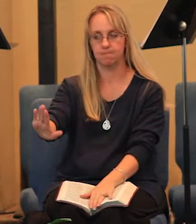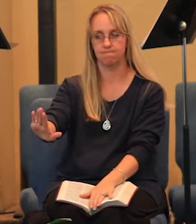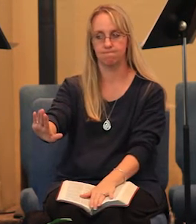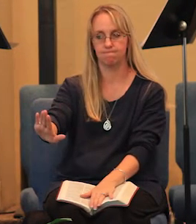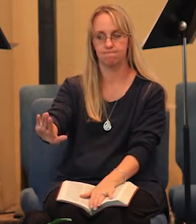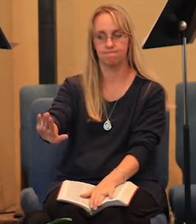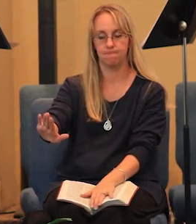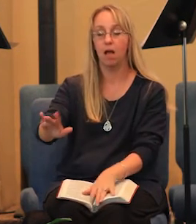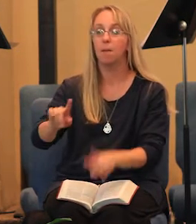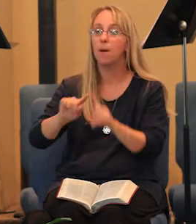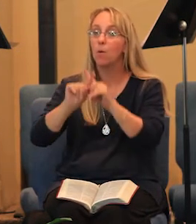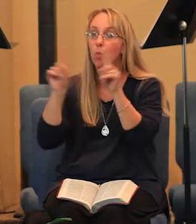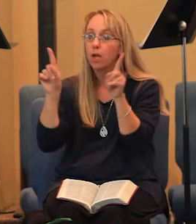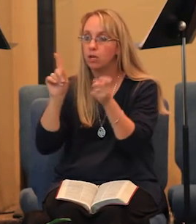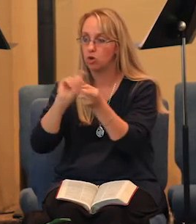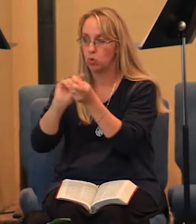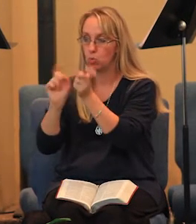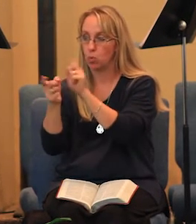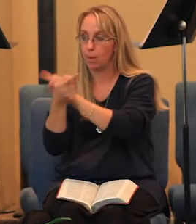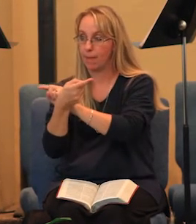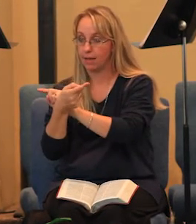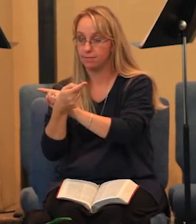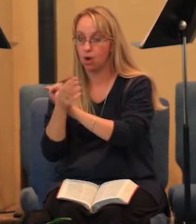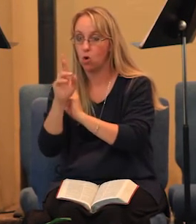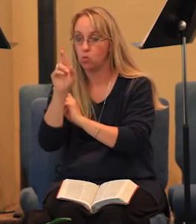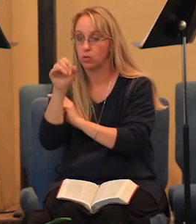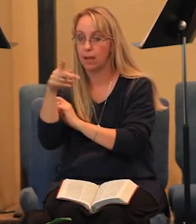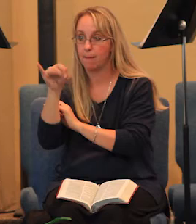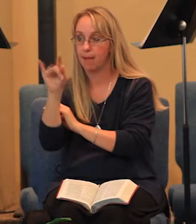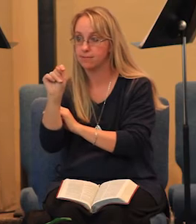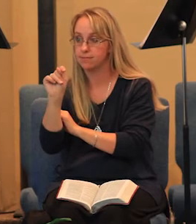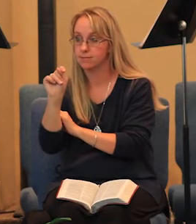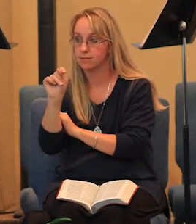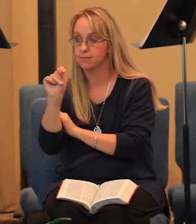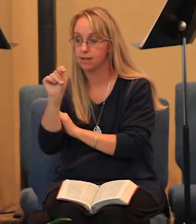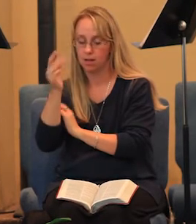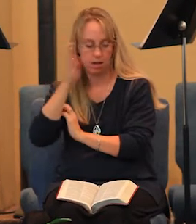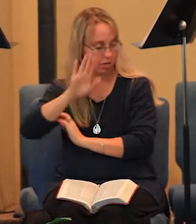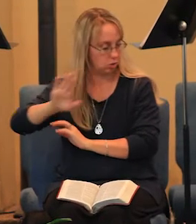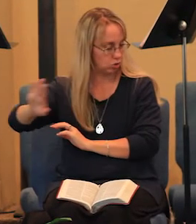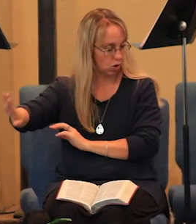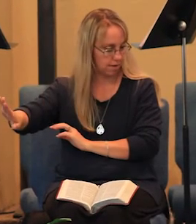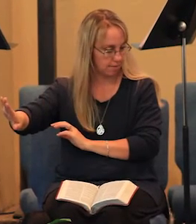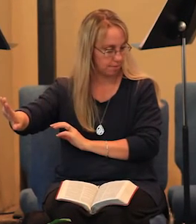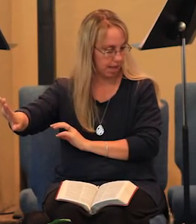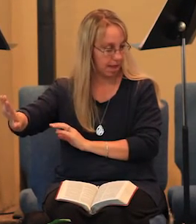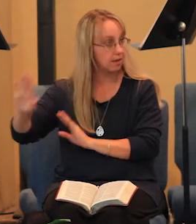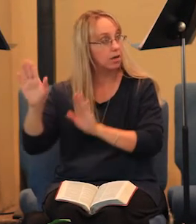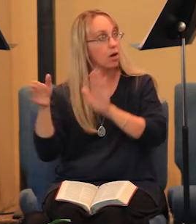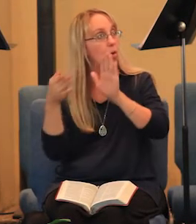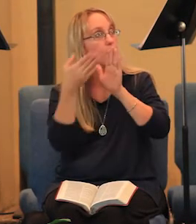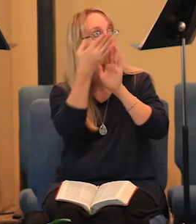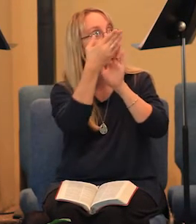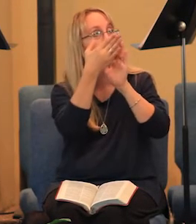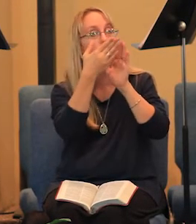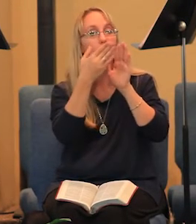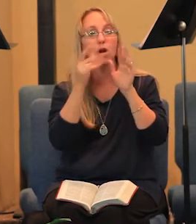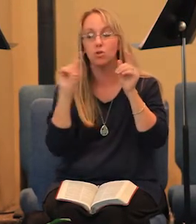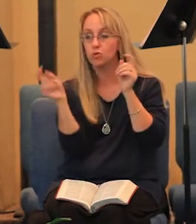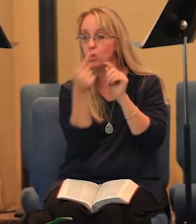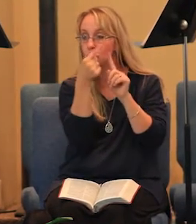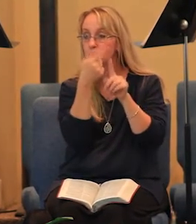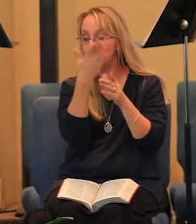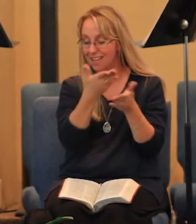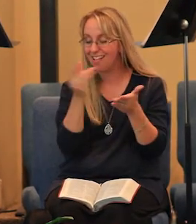But he says, when you turn to me, when you repent, you turn from your wicked ways, and when you turn from your wicked ways, you're turning